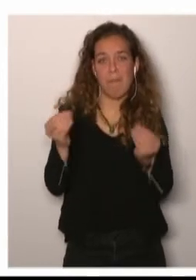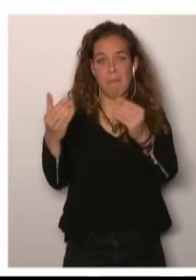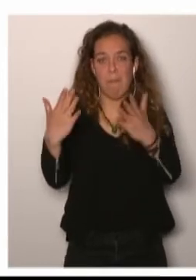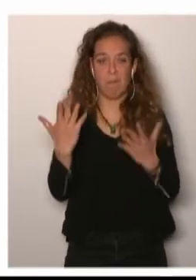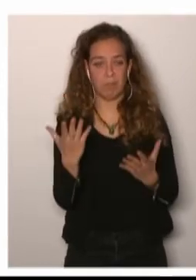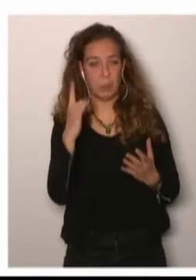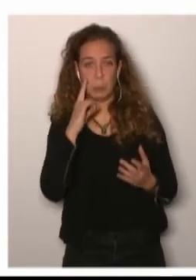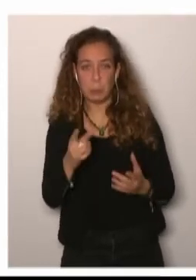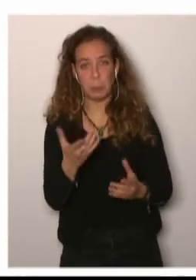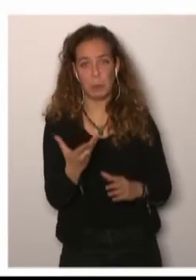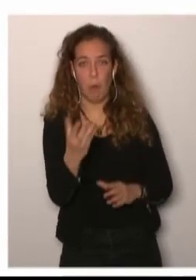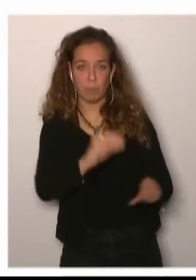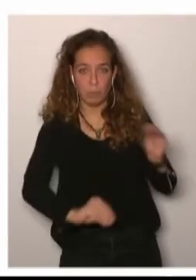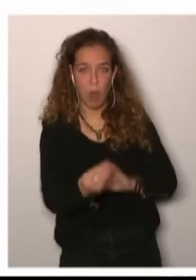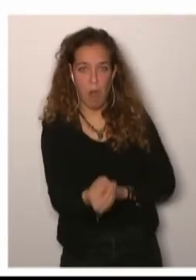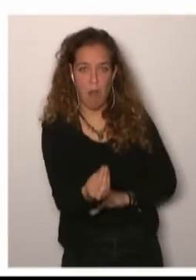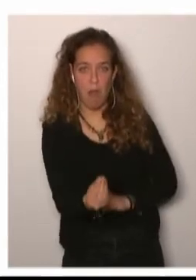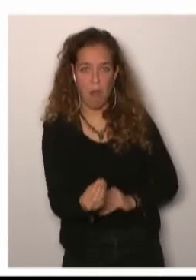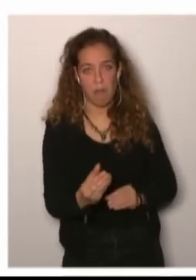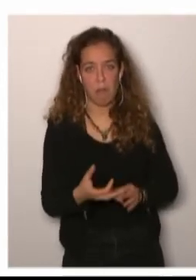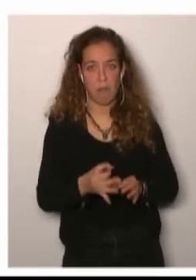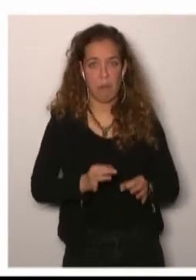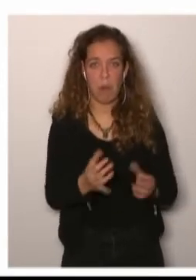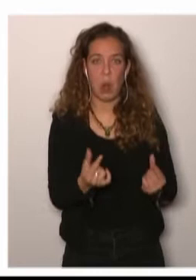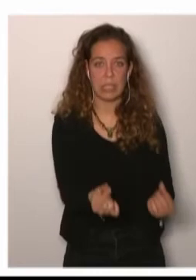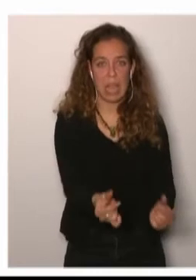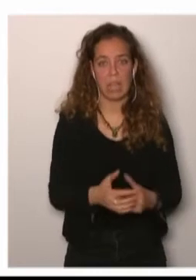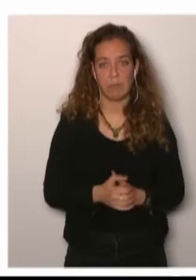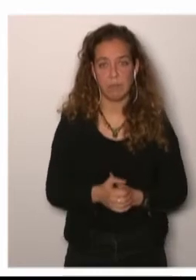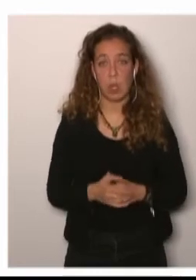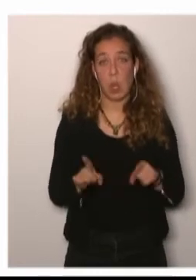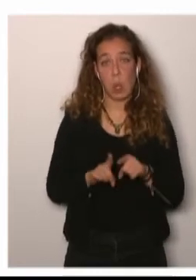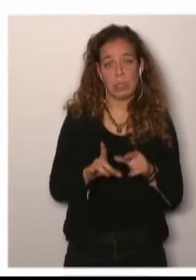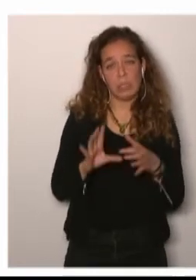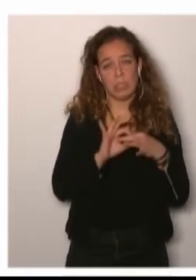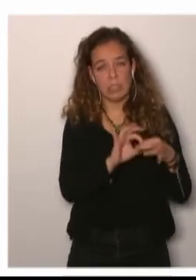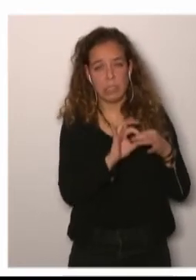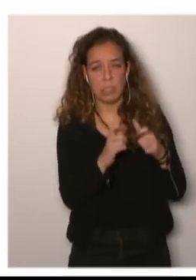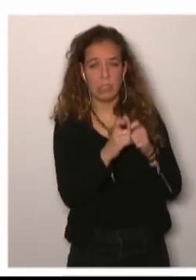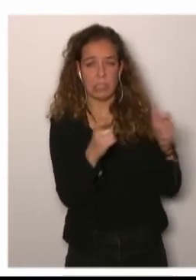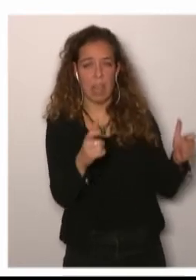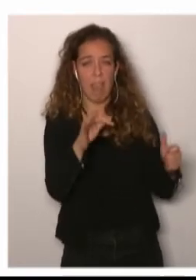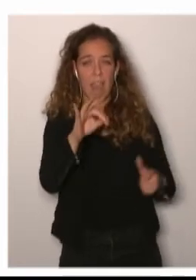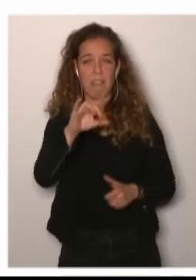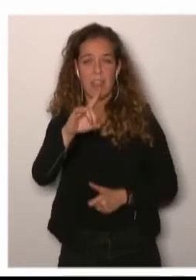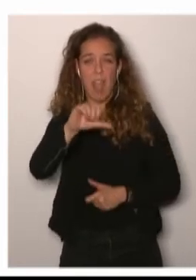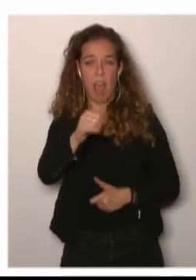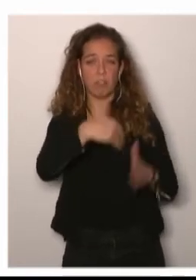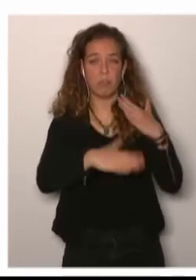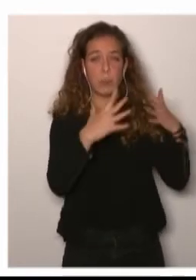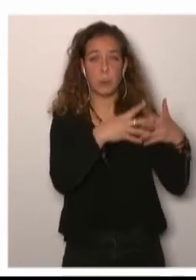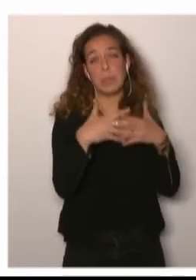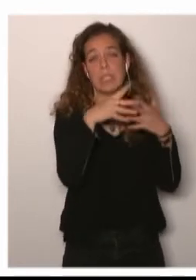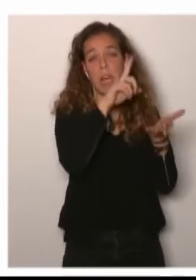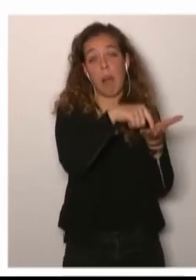US colleagues at the US FDA, and we will continue to deepen it, and acknowledging, of course, the differences there are of